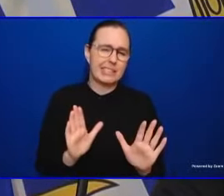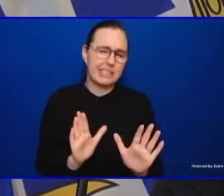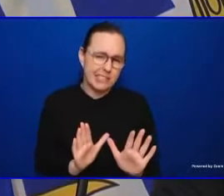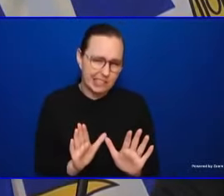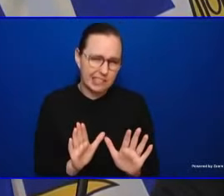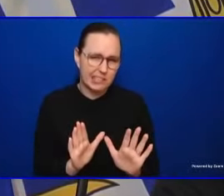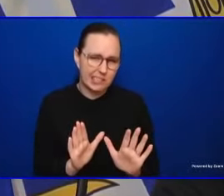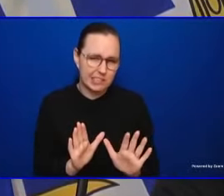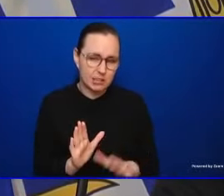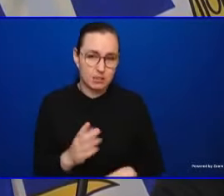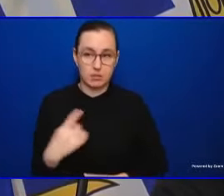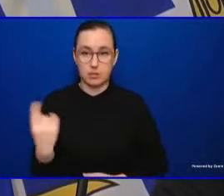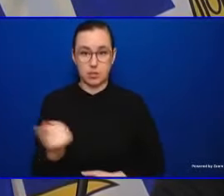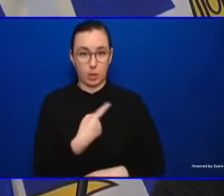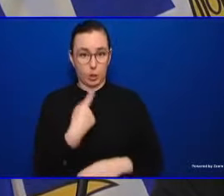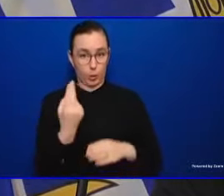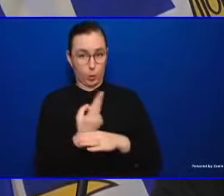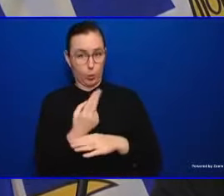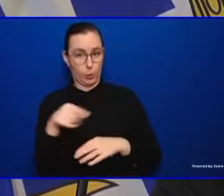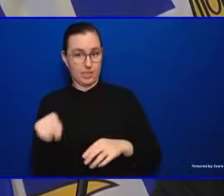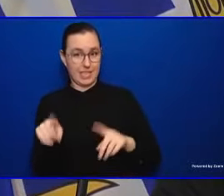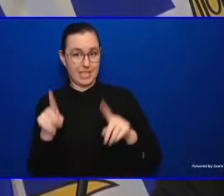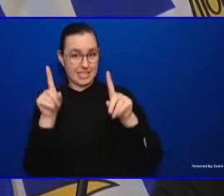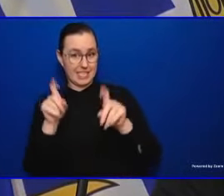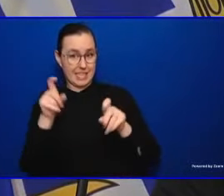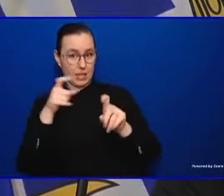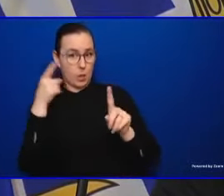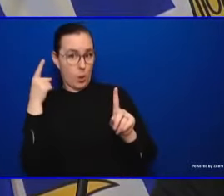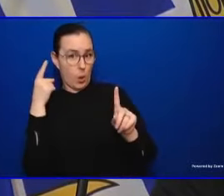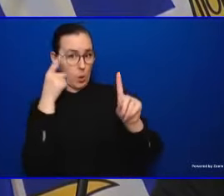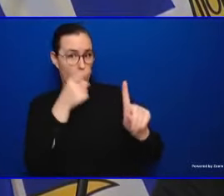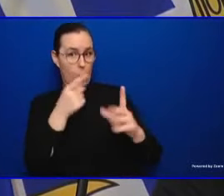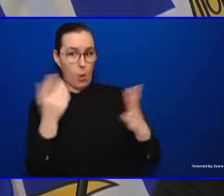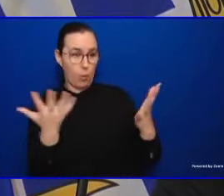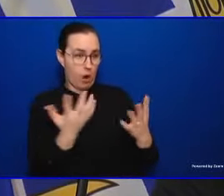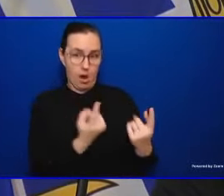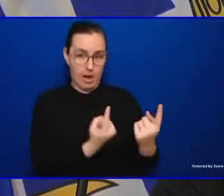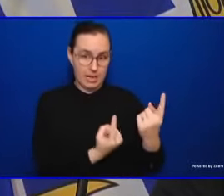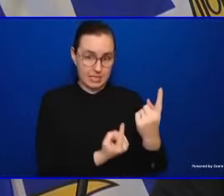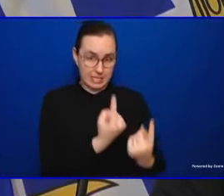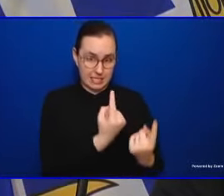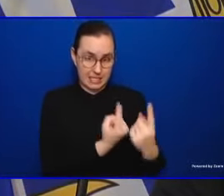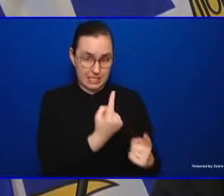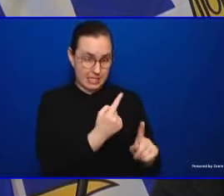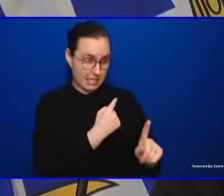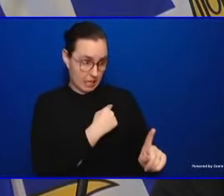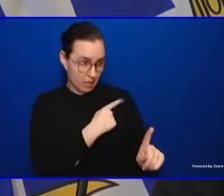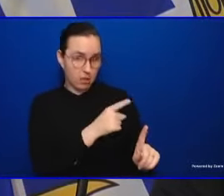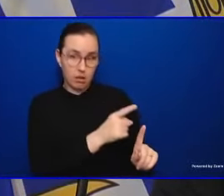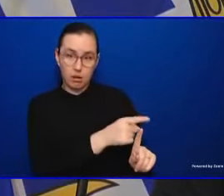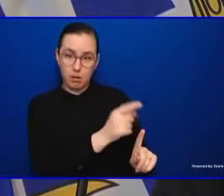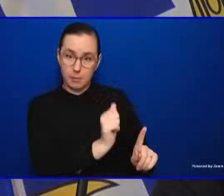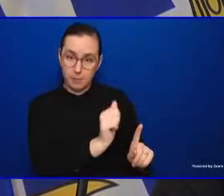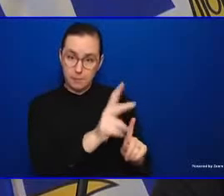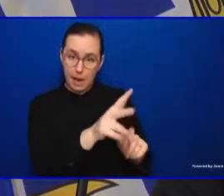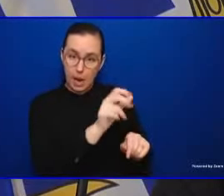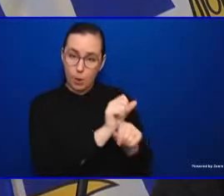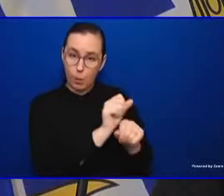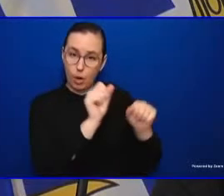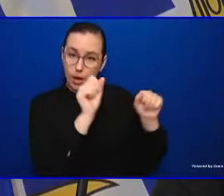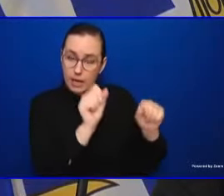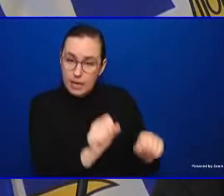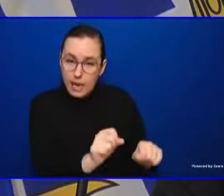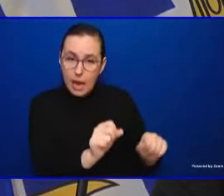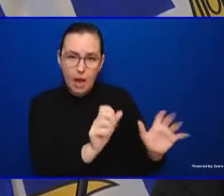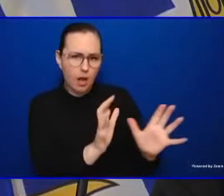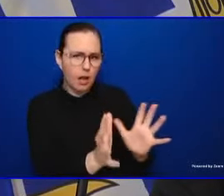go back to essential workplaces like healthcare workers, and to be able to identify people who may be at